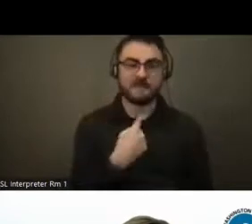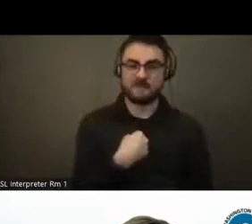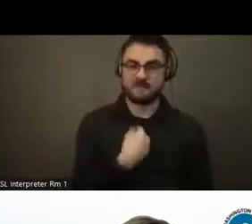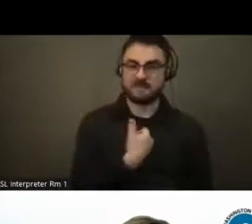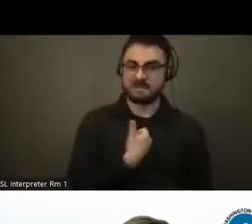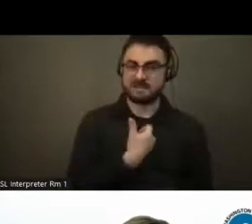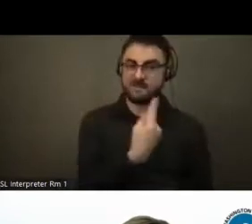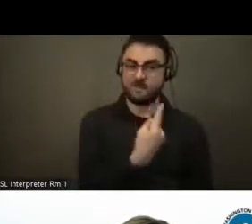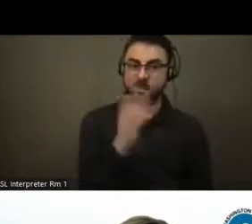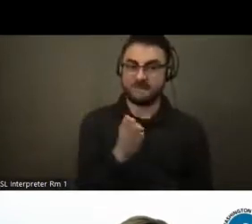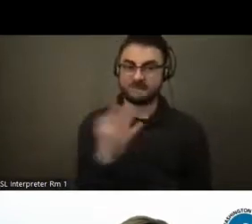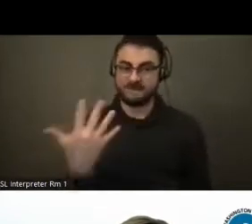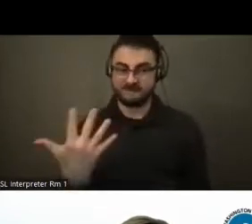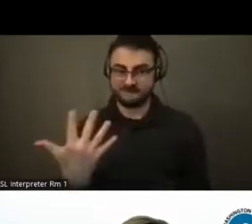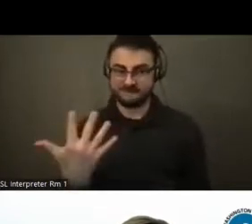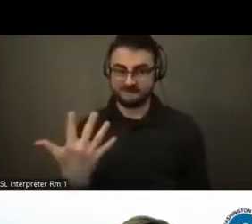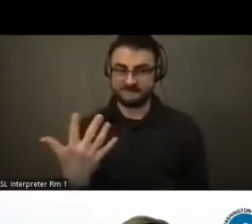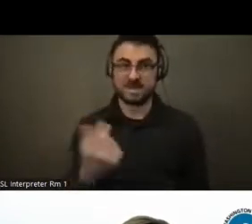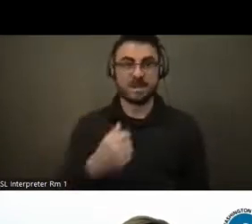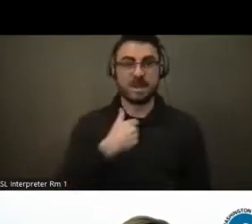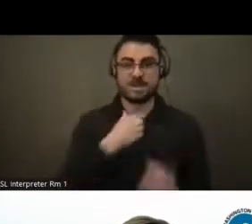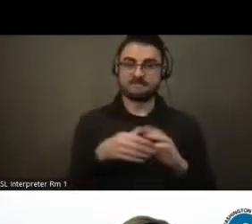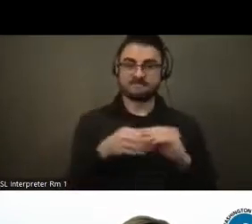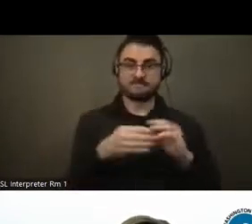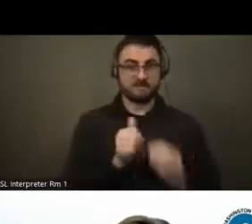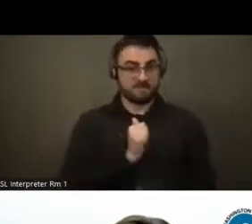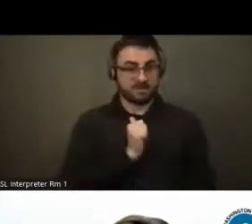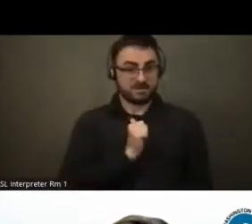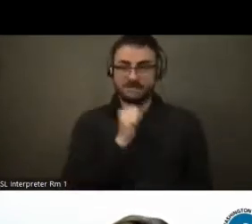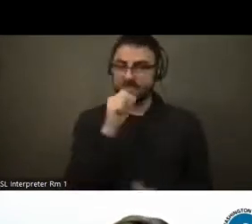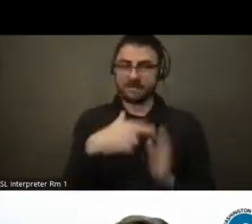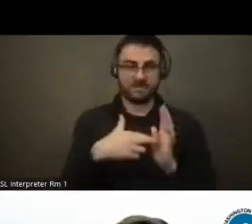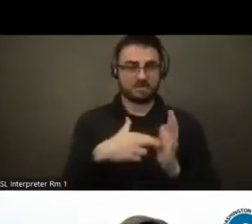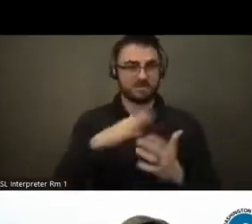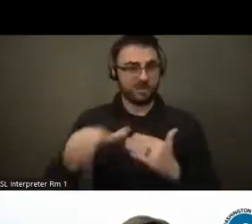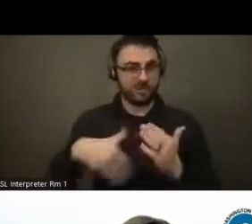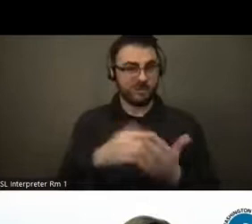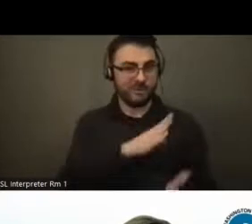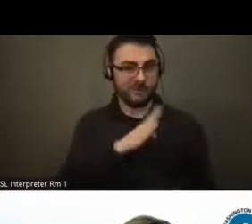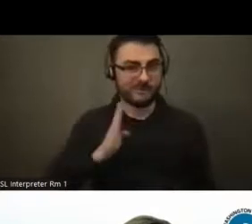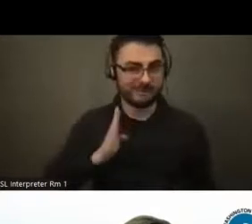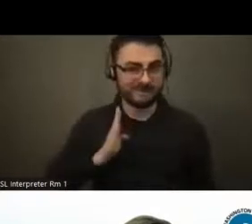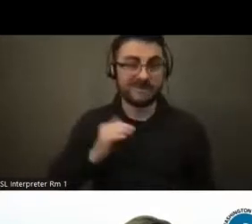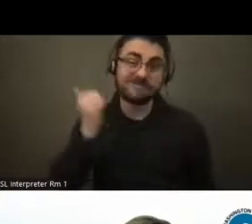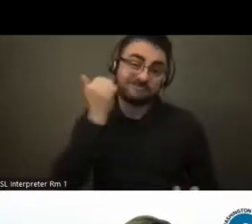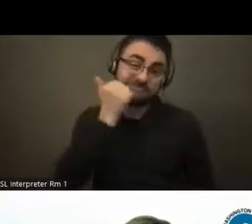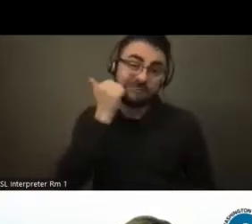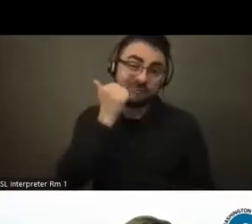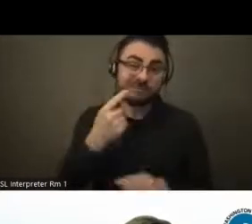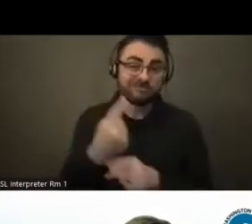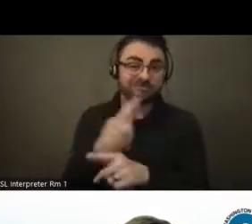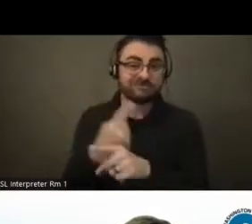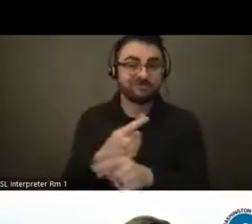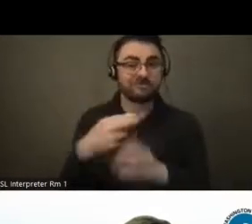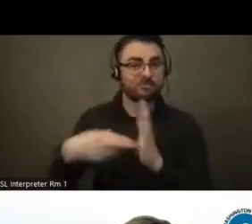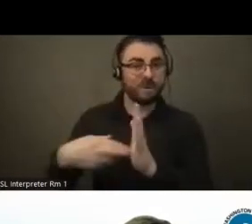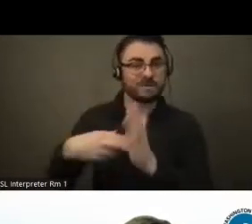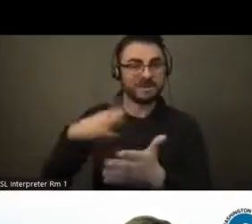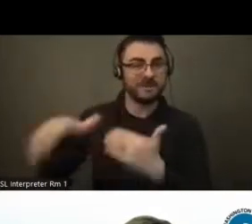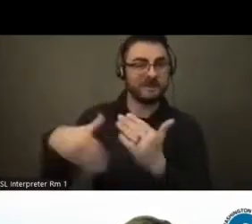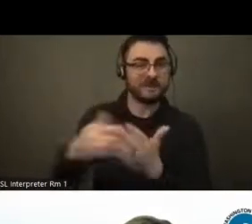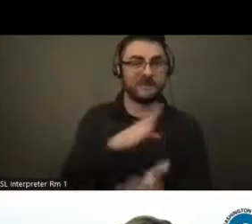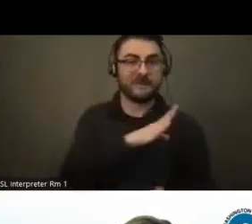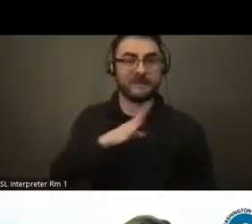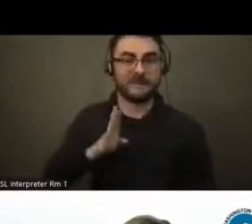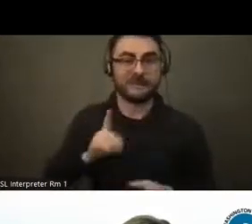for myself, not representing the whole board, which is my normal day job, I would like